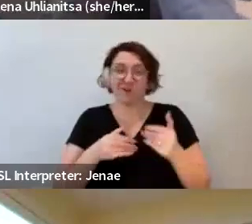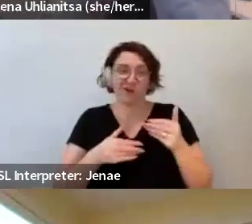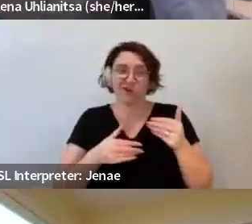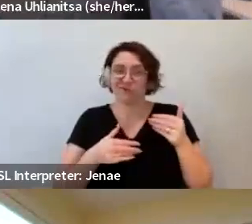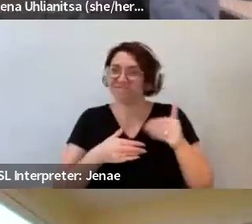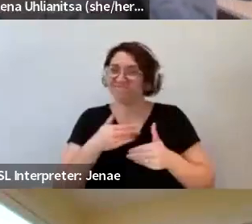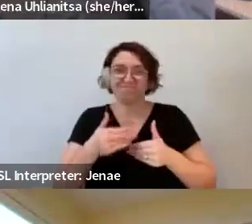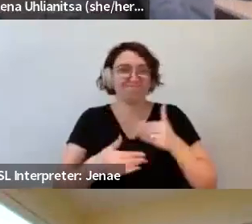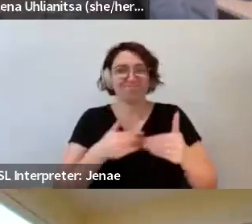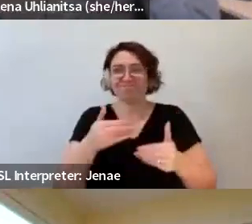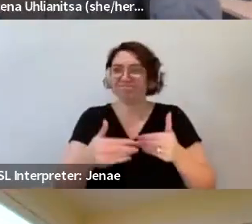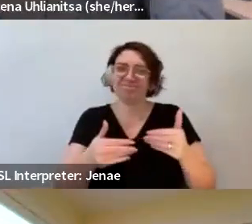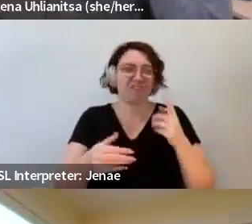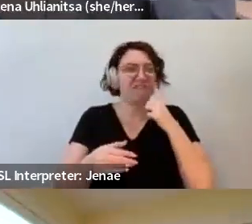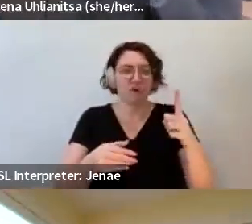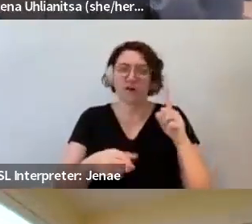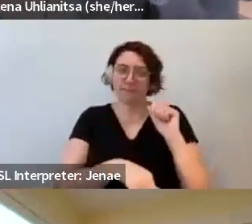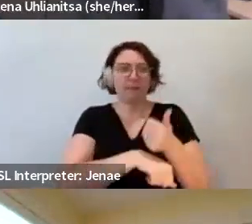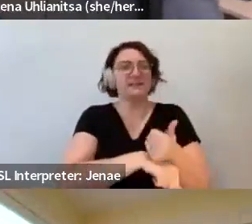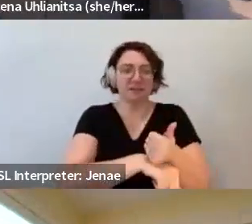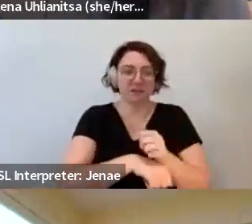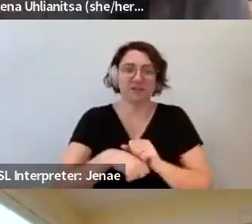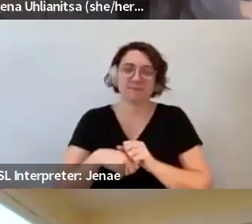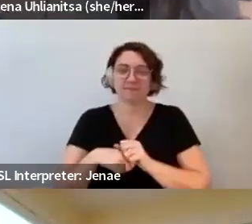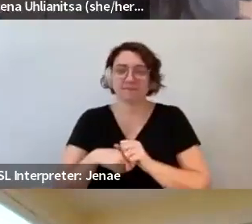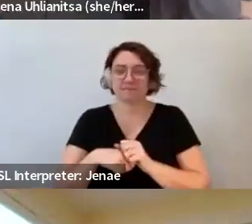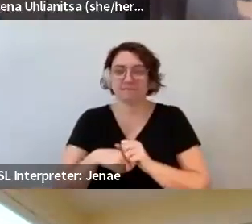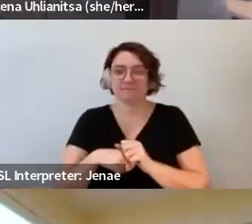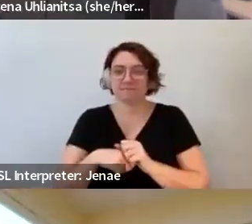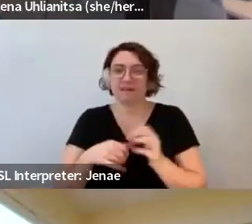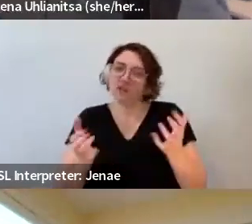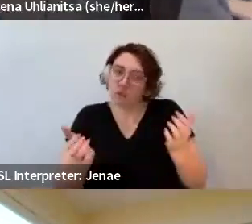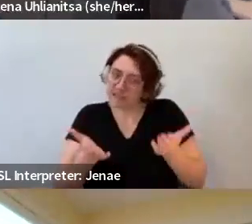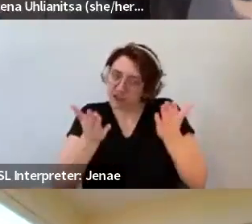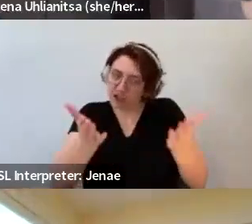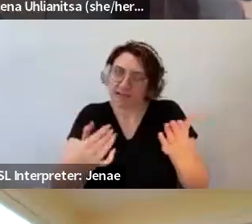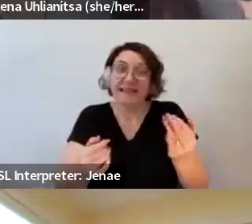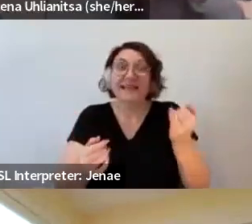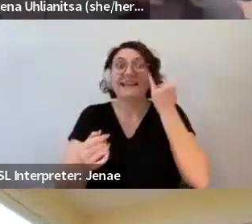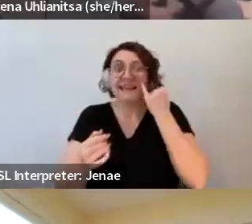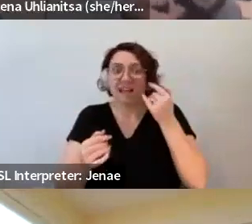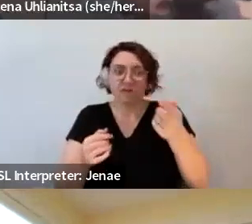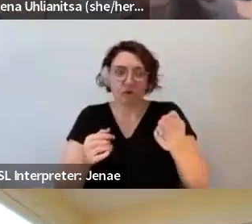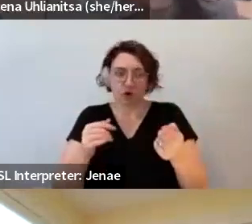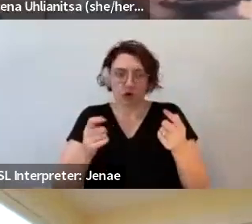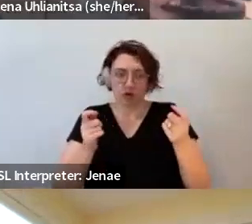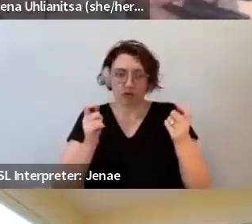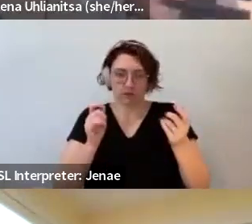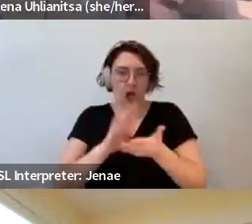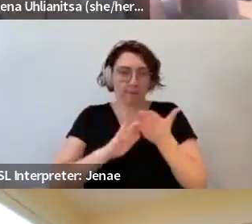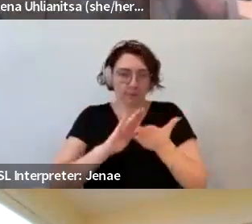implementation. So I just want to suggest, if you are operating a service